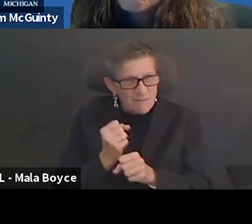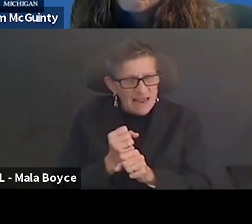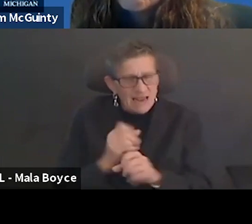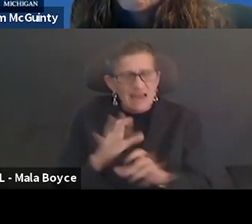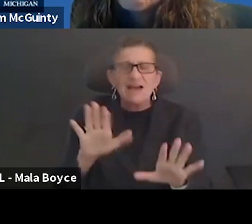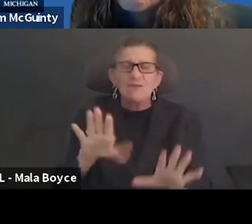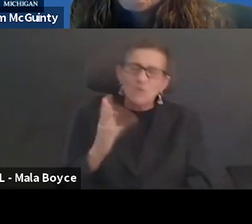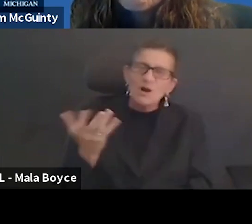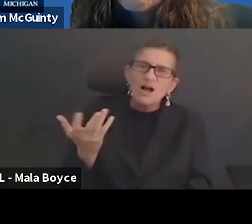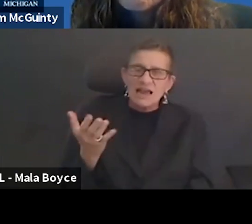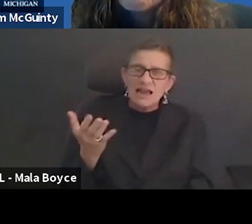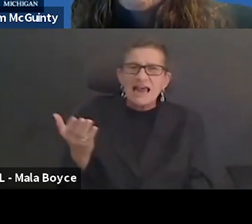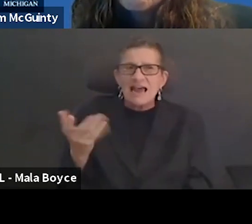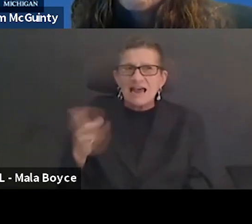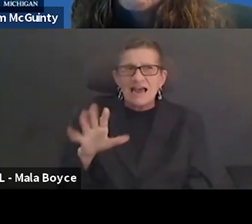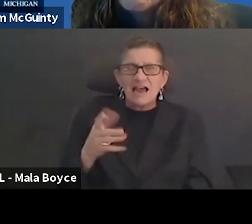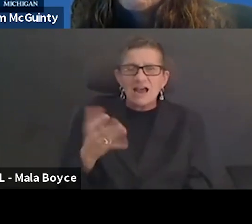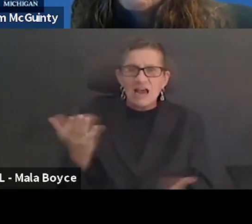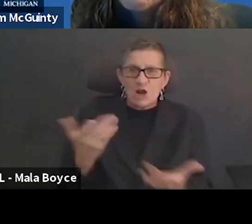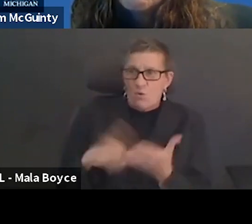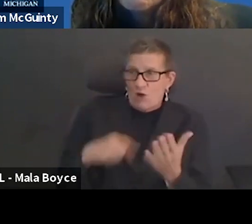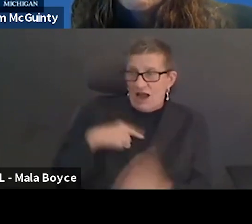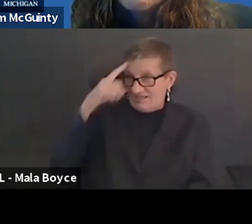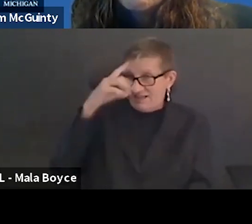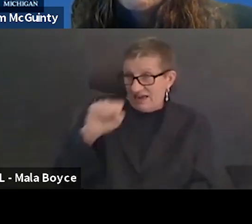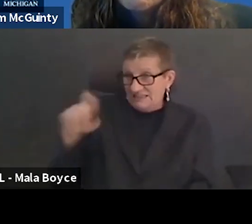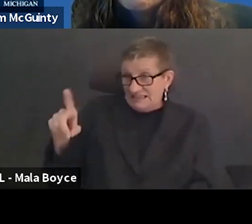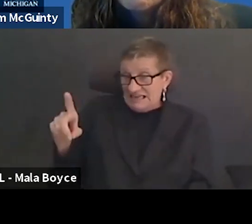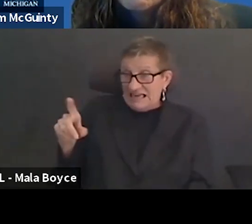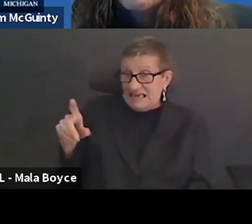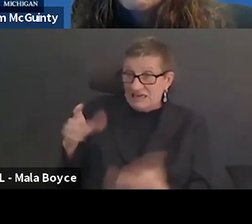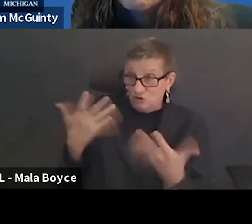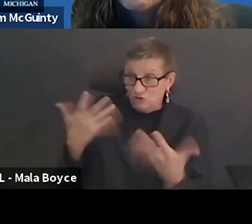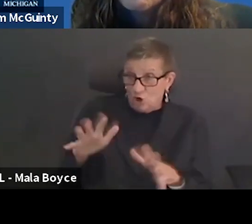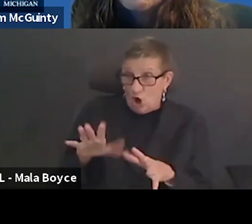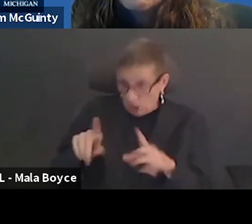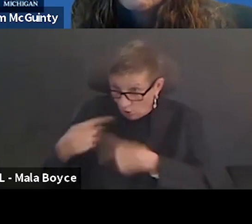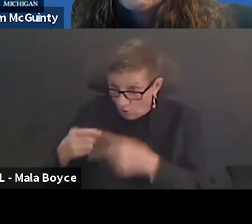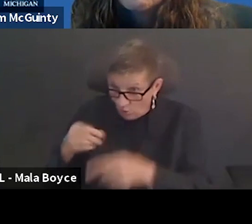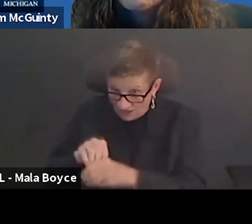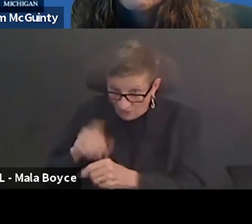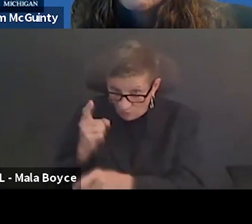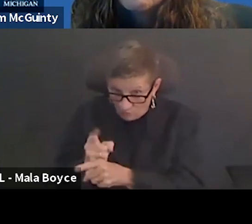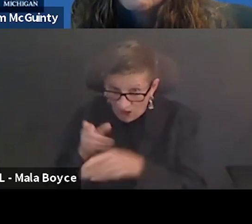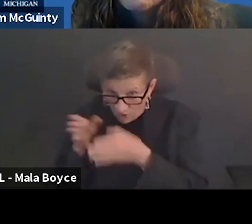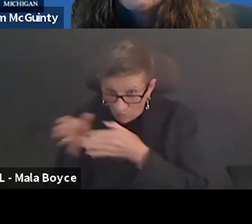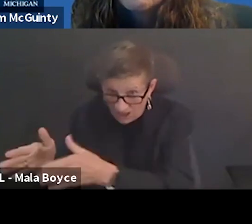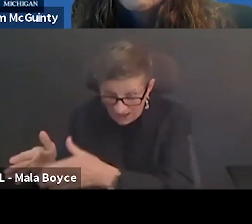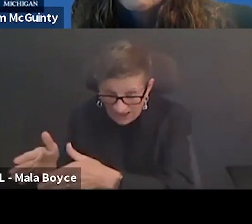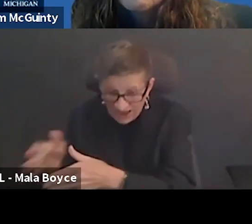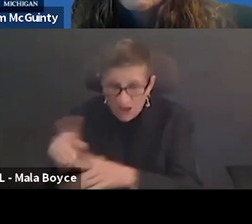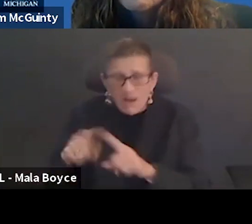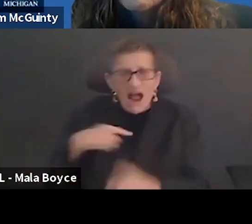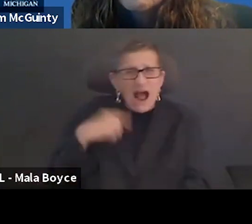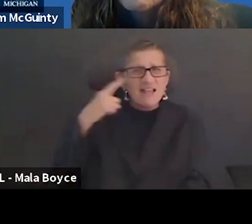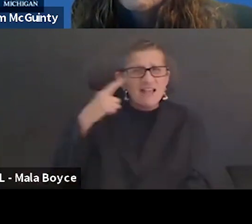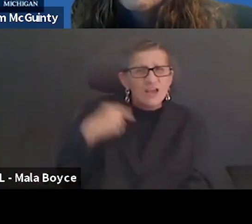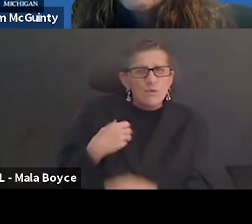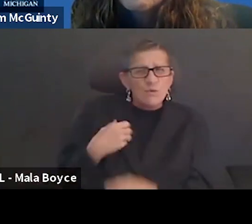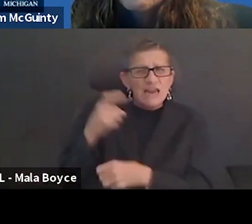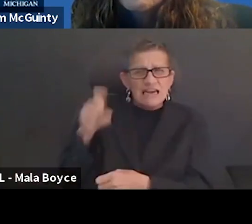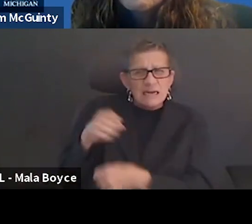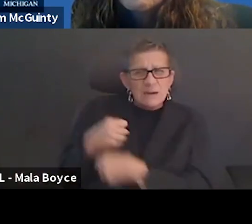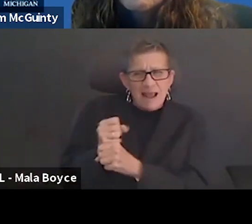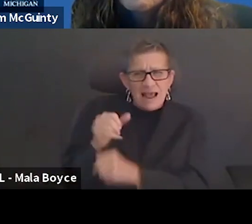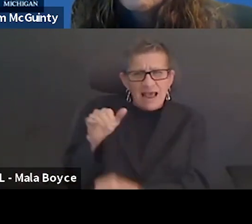think the Services for Students with Disabilities Office is already moving in the right direction. I think we need to make it a